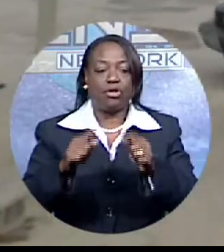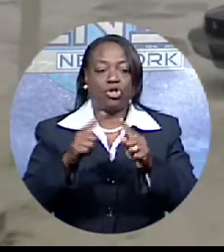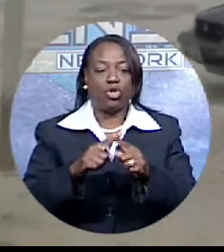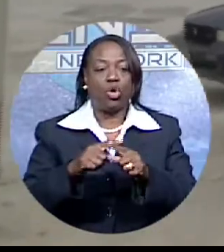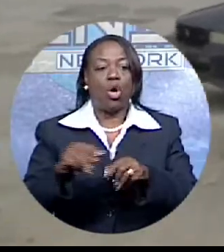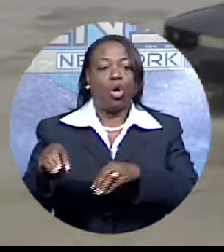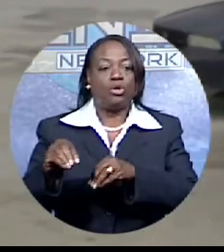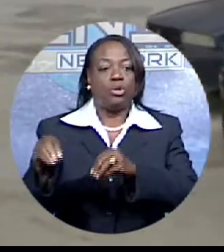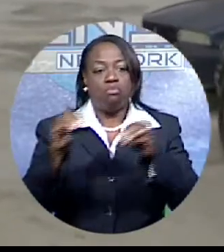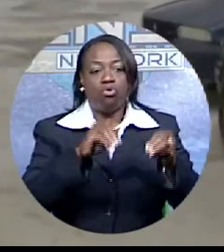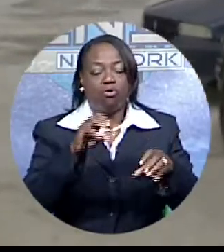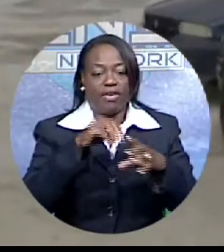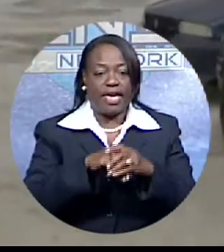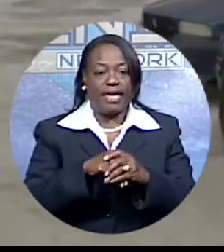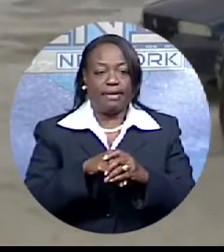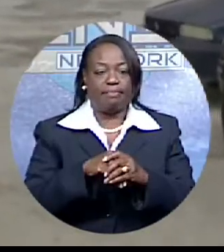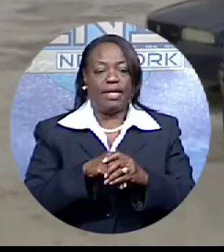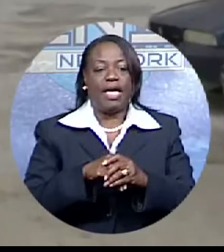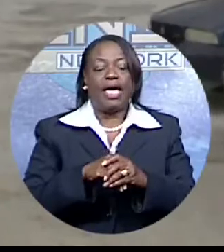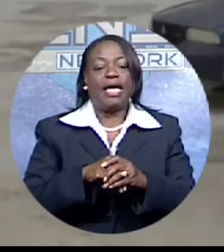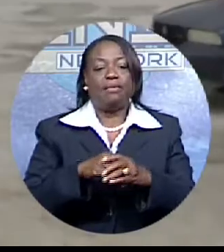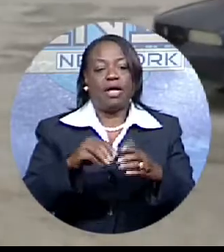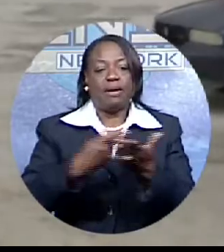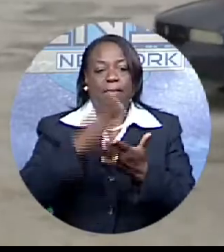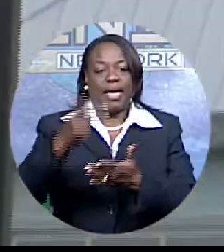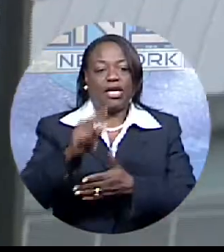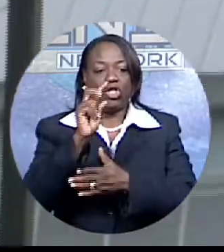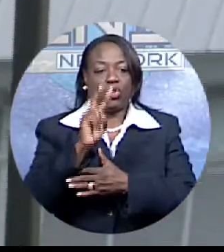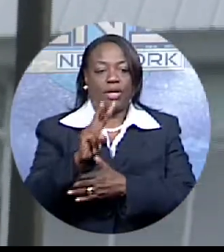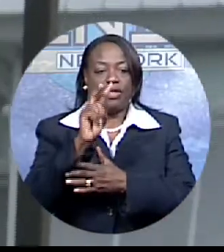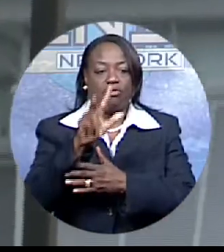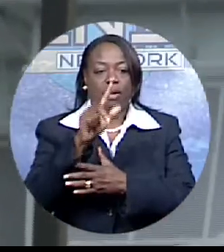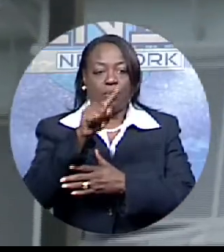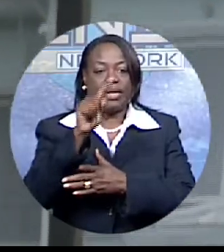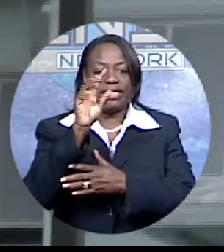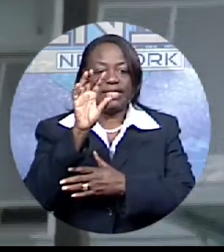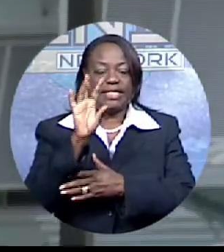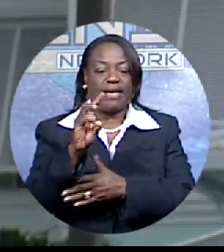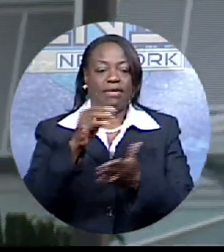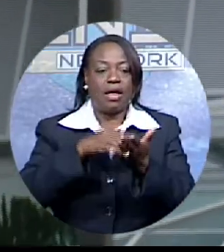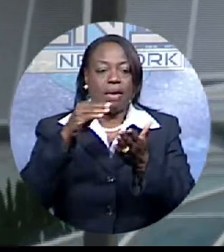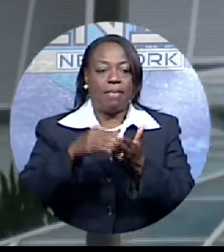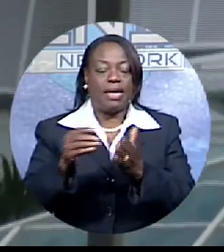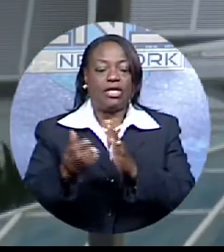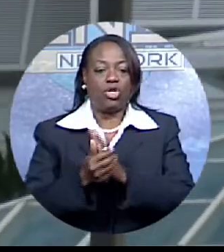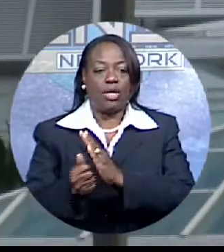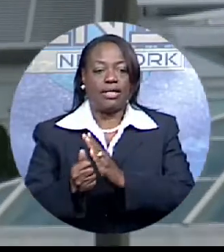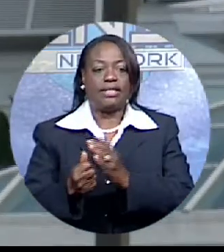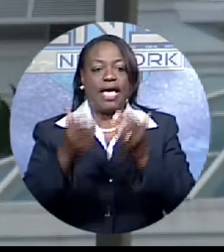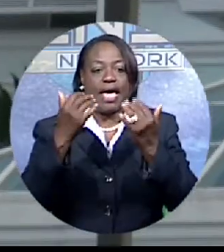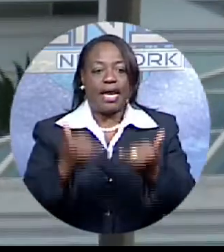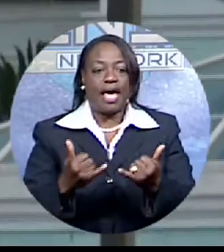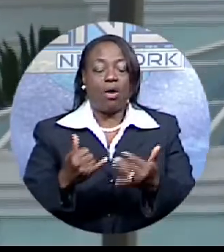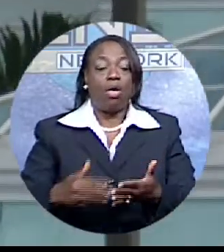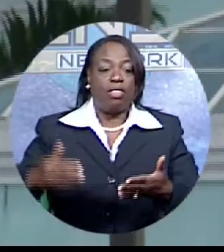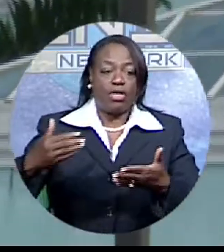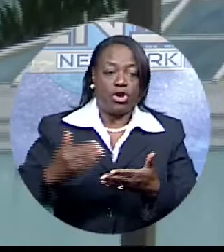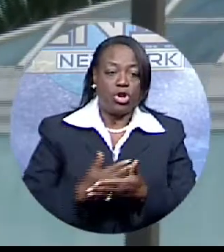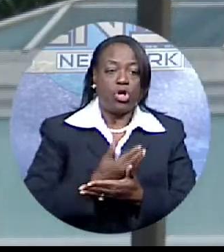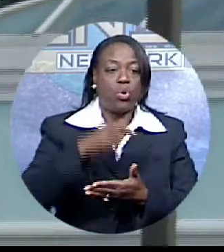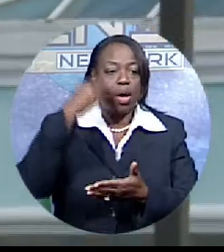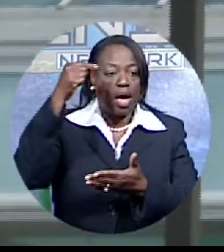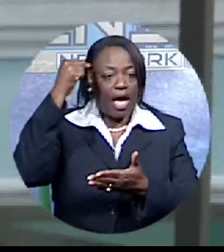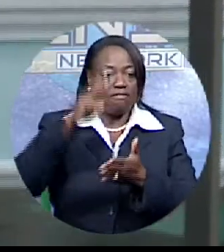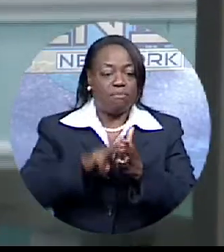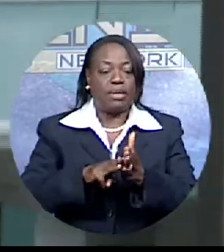codes. The contract was priced at $23.7 million. Now, the new government building on John F. Kennedy Drive, also a concern for